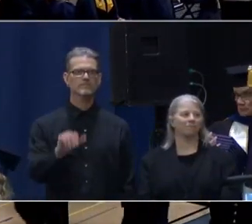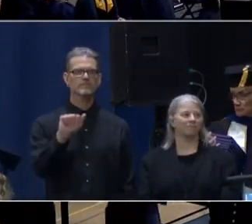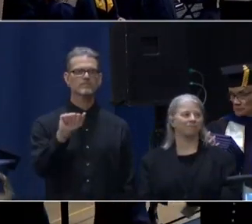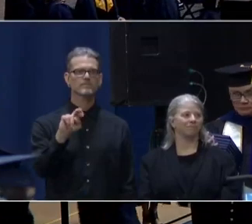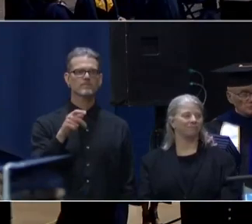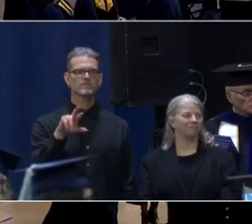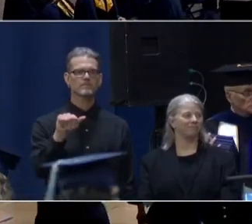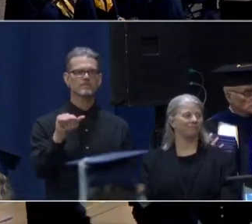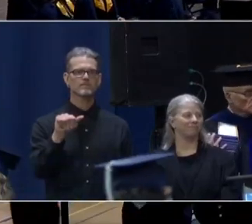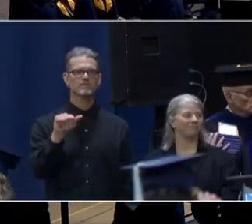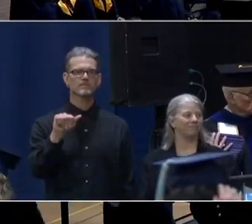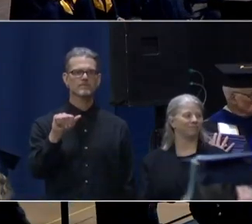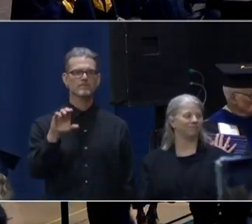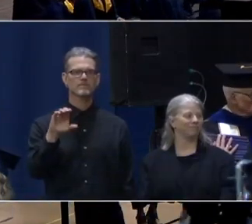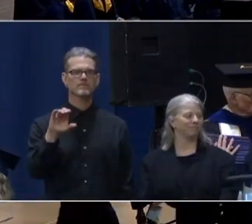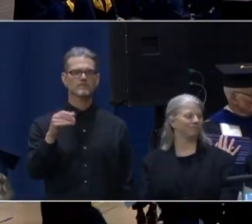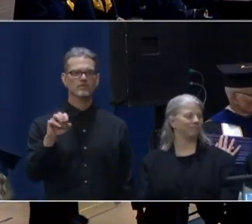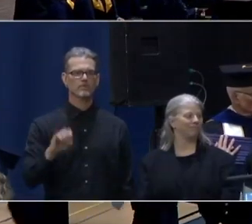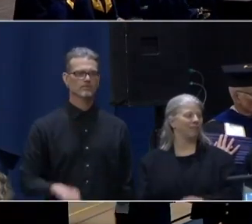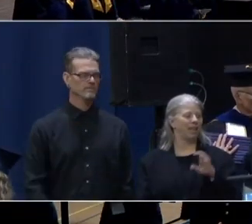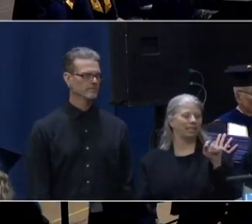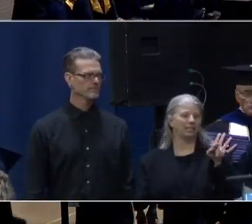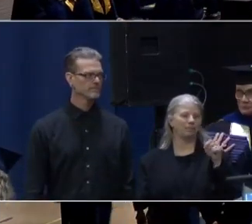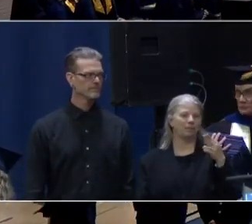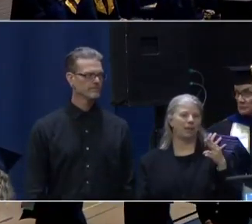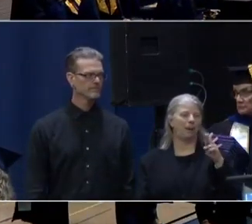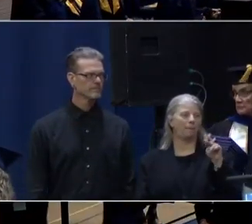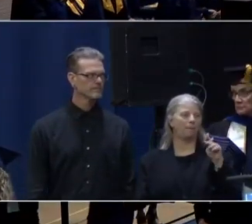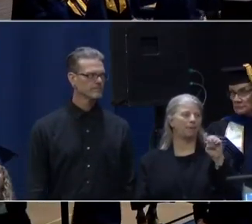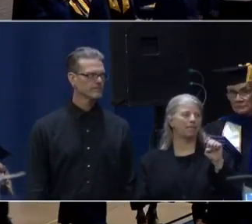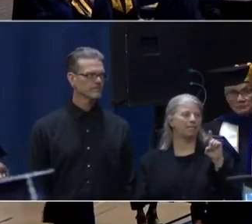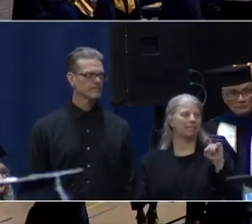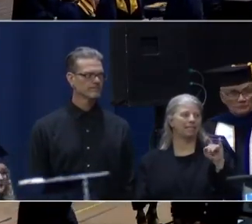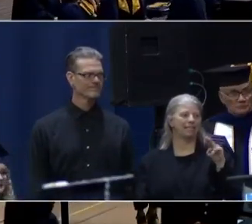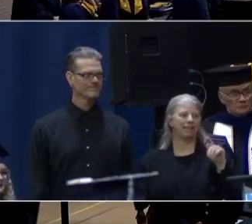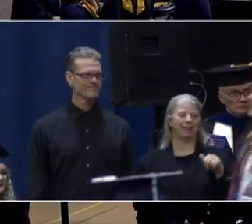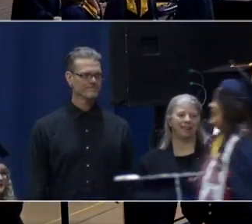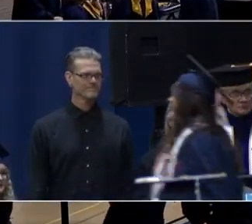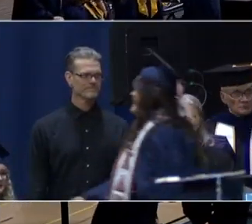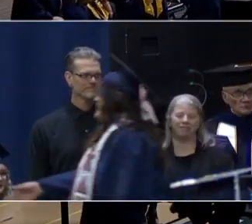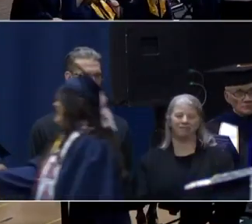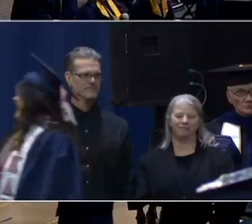Angela Cho. Elizabeth Medina.